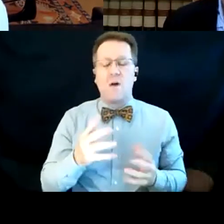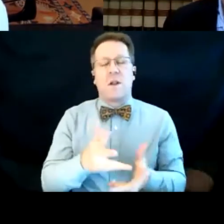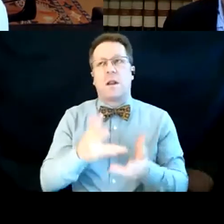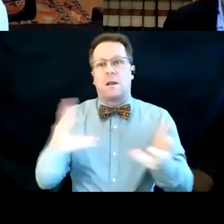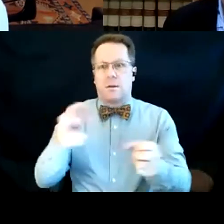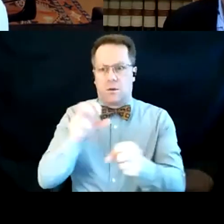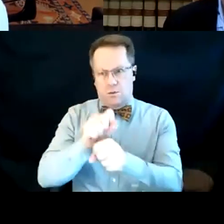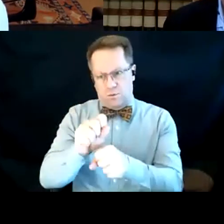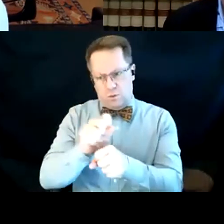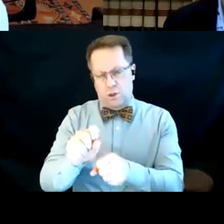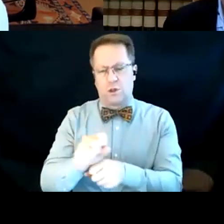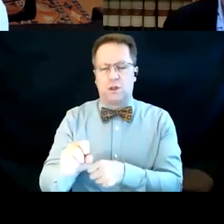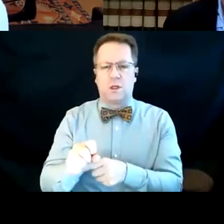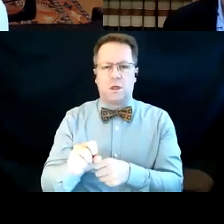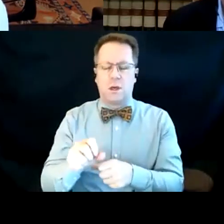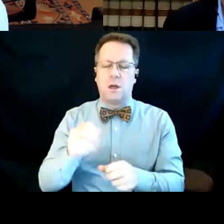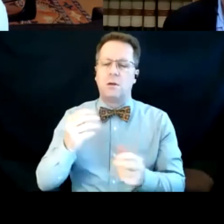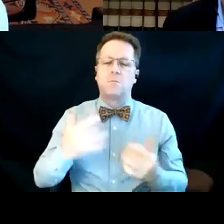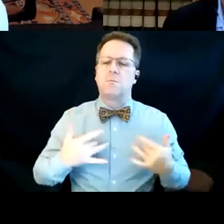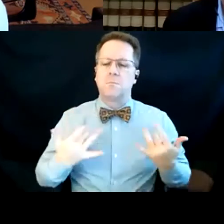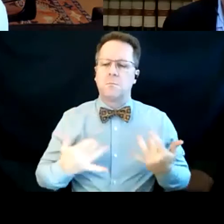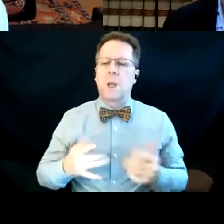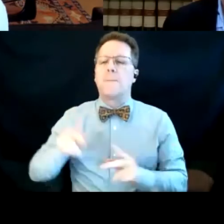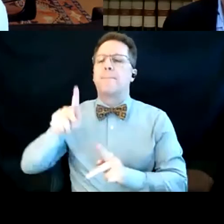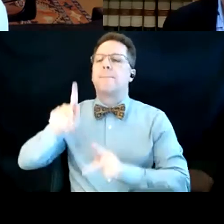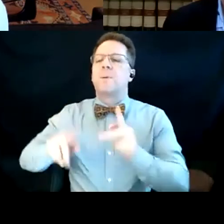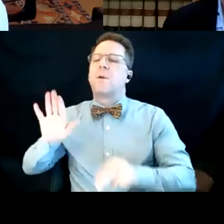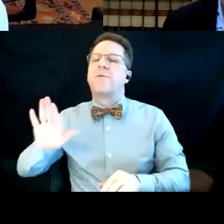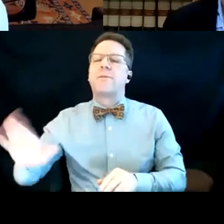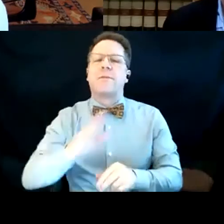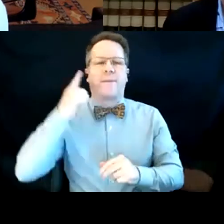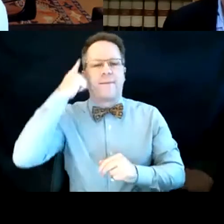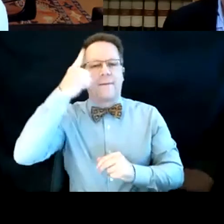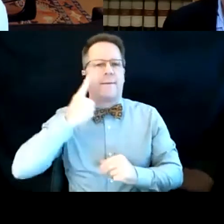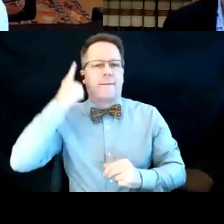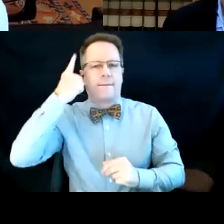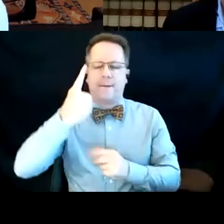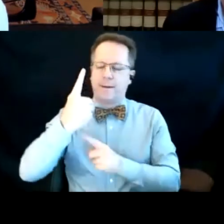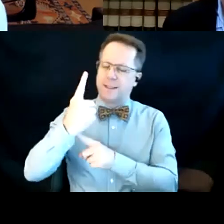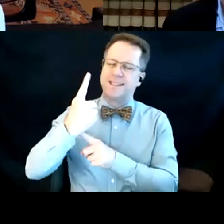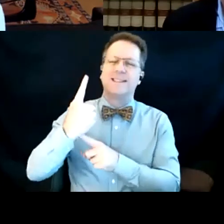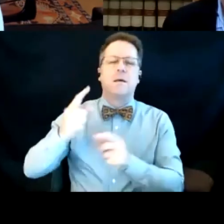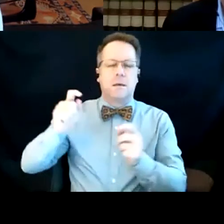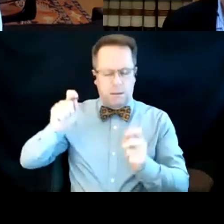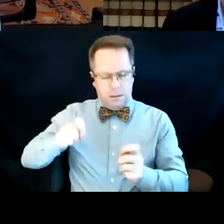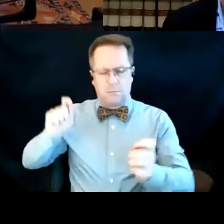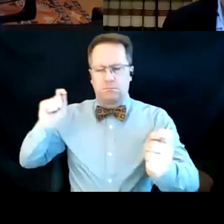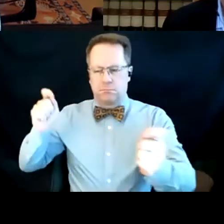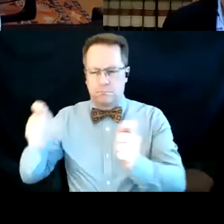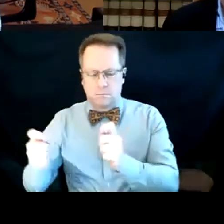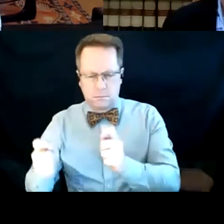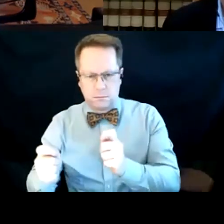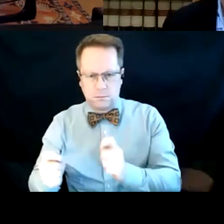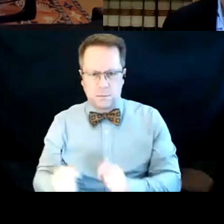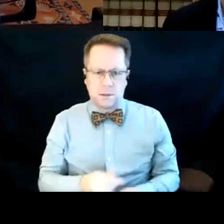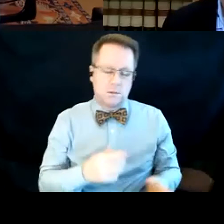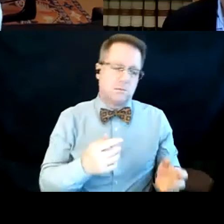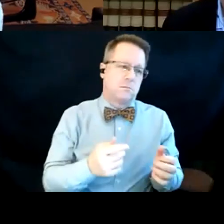to shift public opinion. Our concern is that the Biden administration is not going